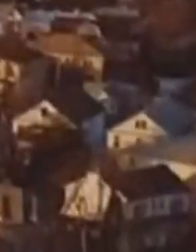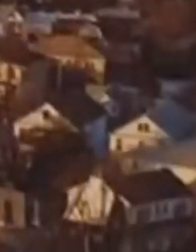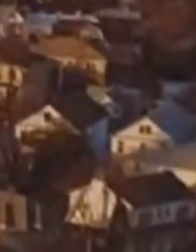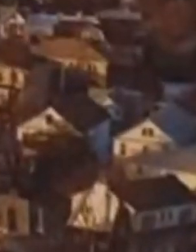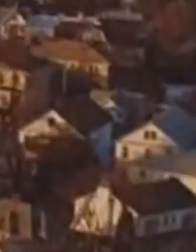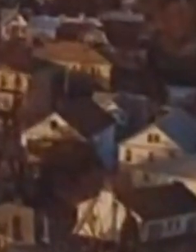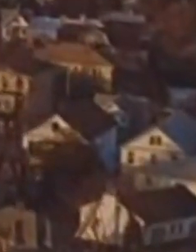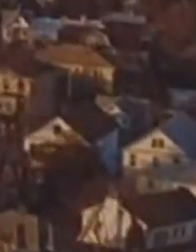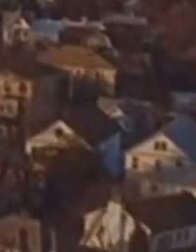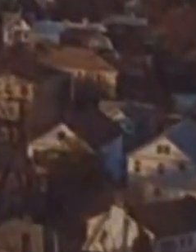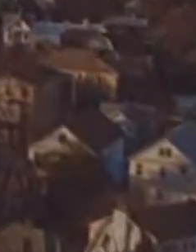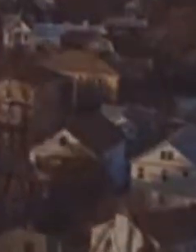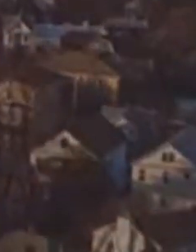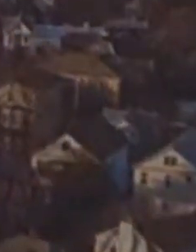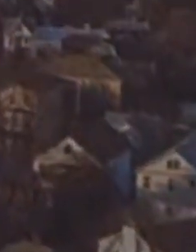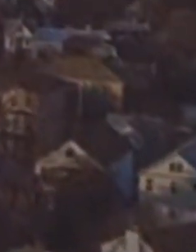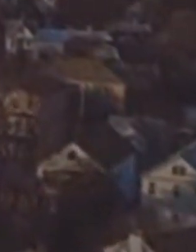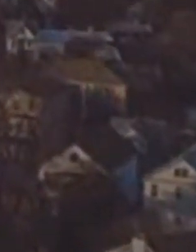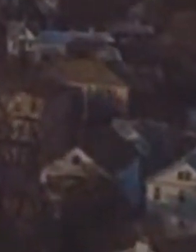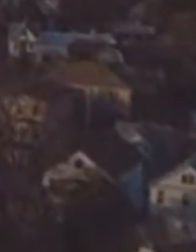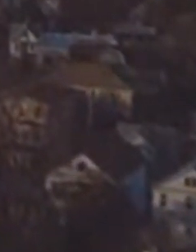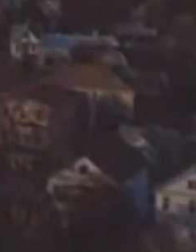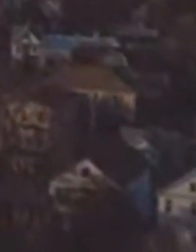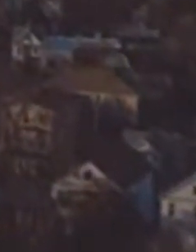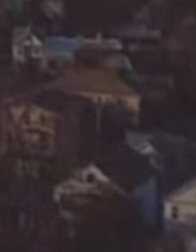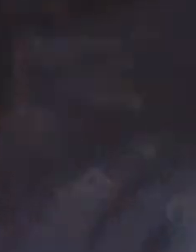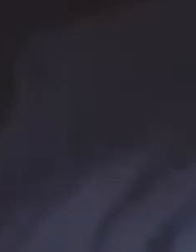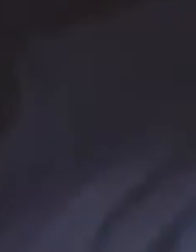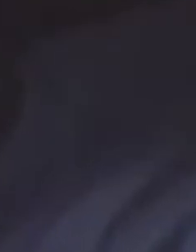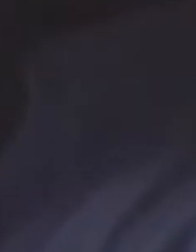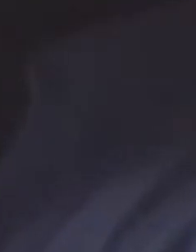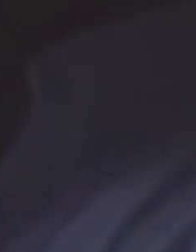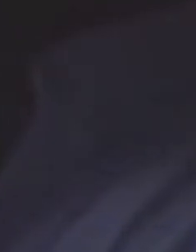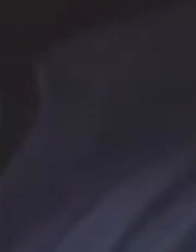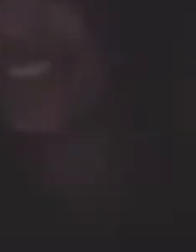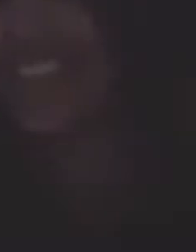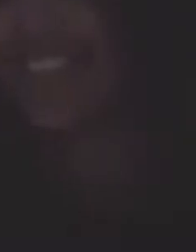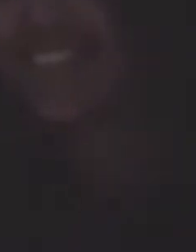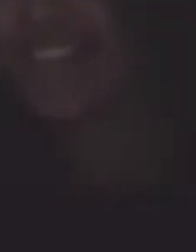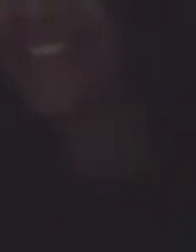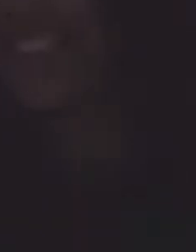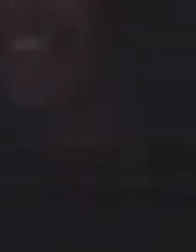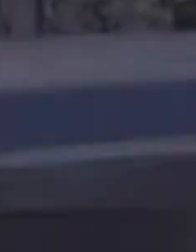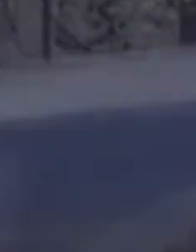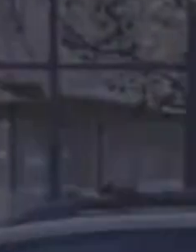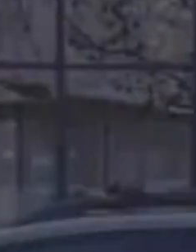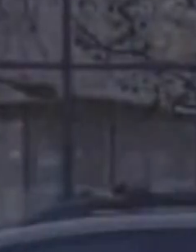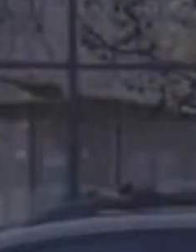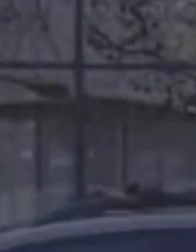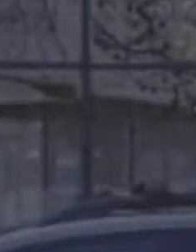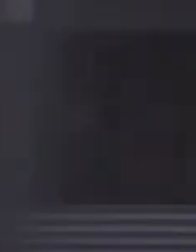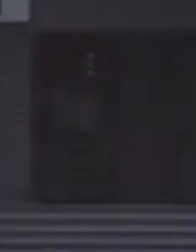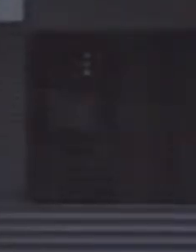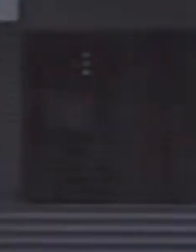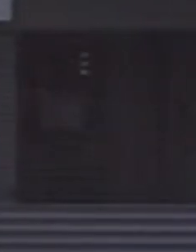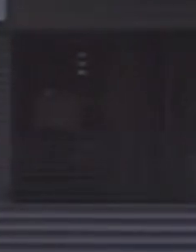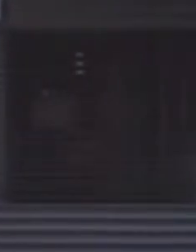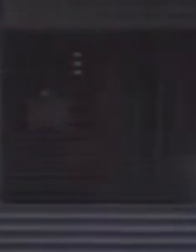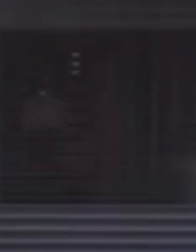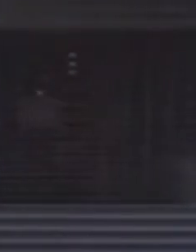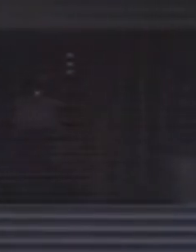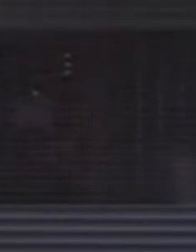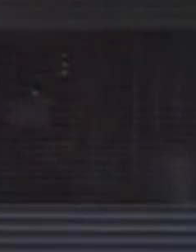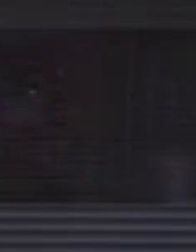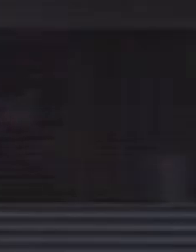do. It's why she proposed historic tax cuts for middle-class families and small businesses hit hard by